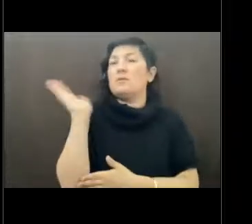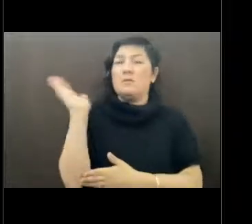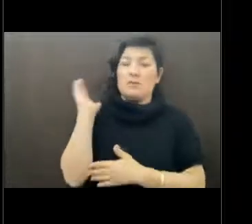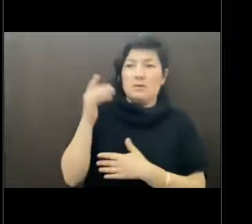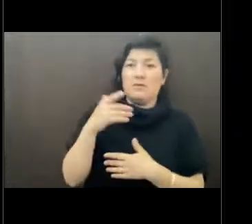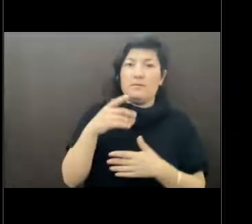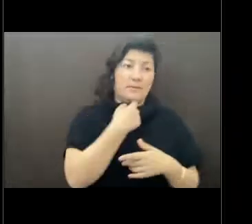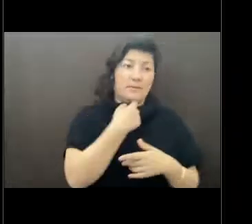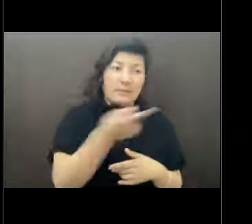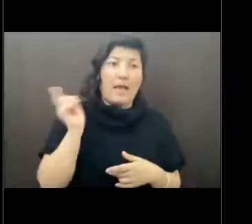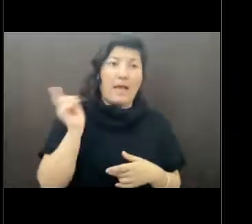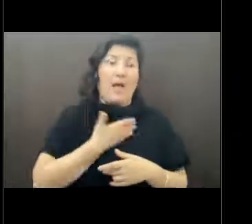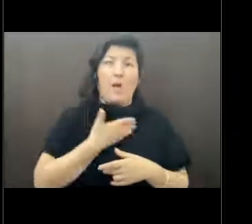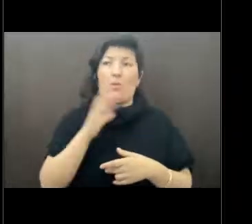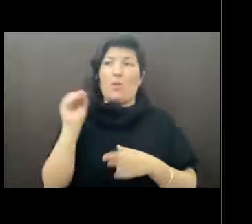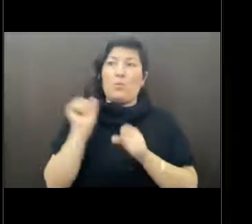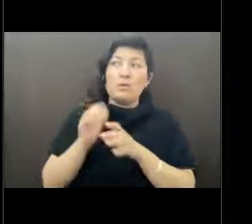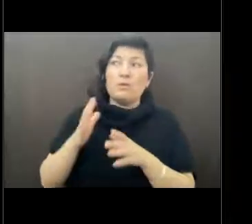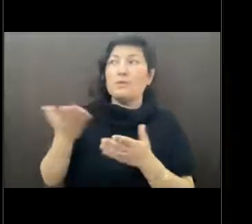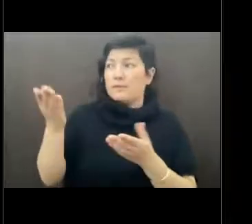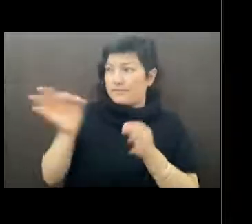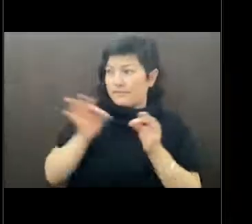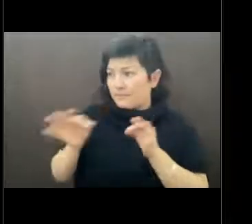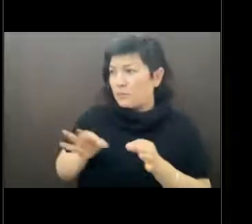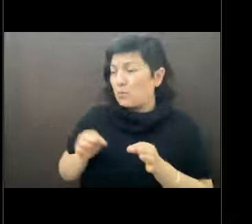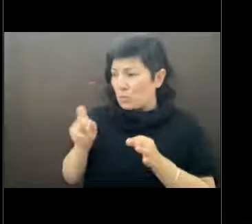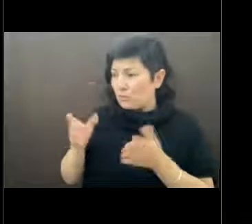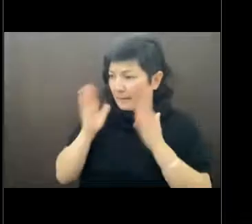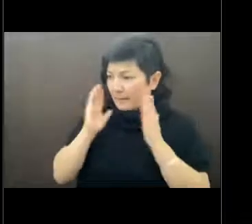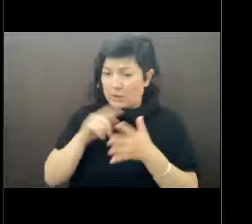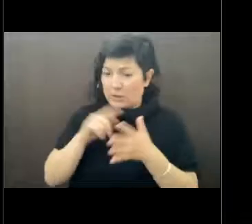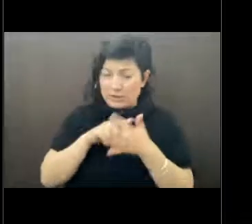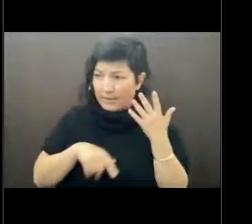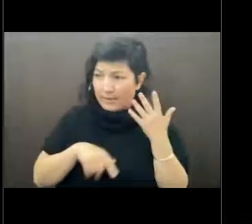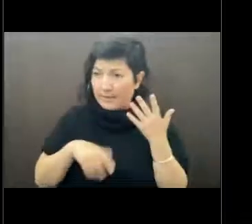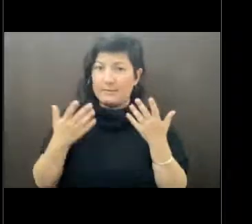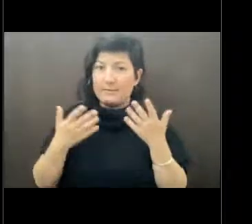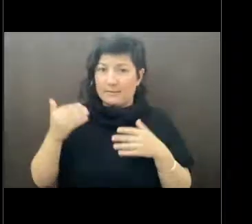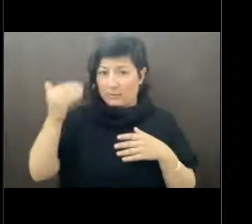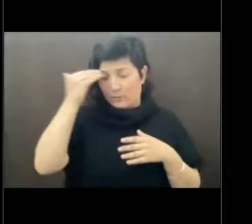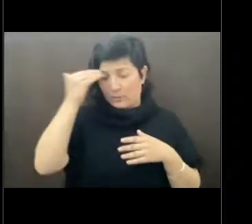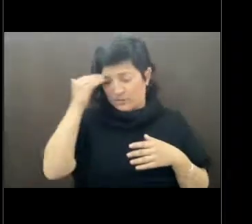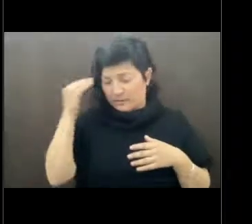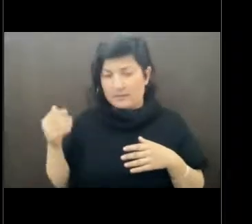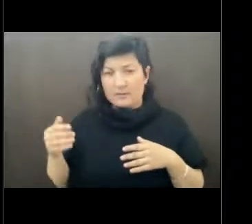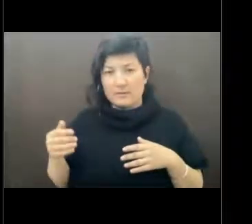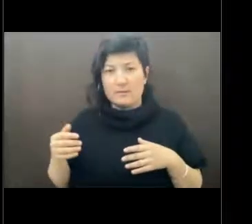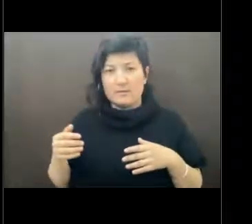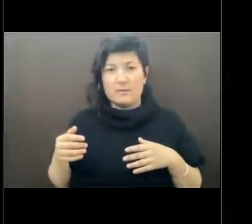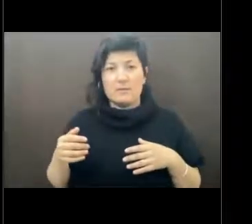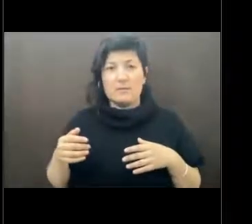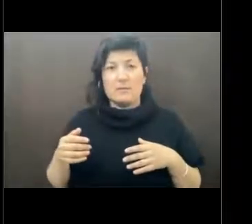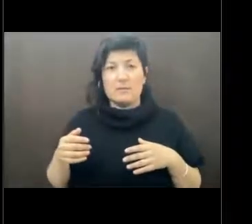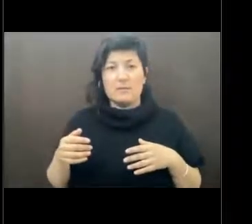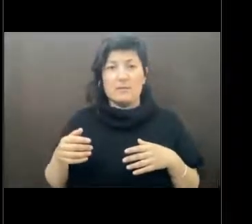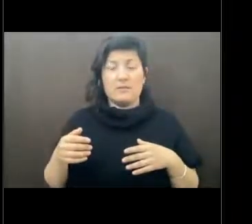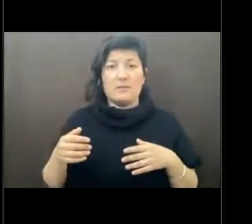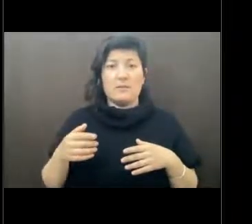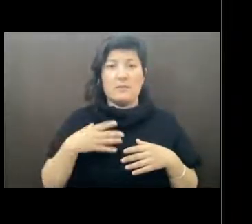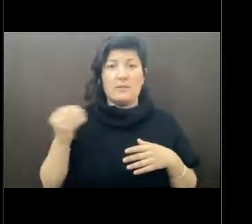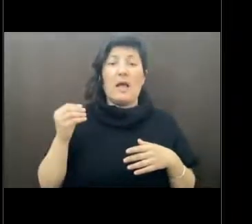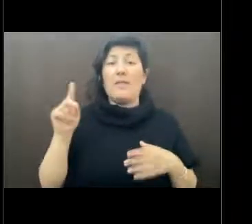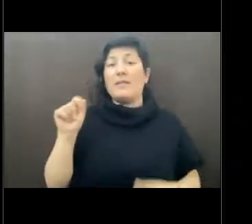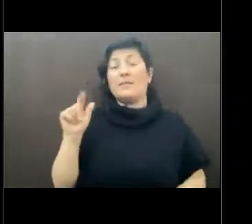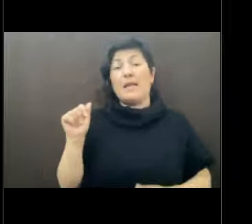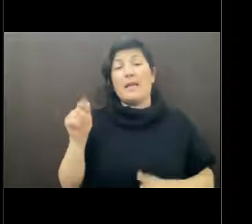our colleagues and make sure they know that this is something they should be paying attention to. And the NOAA data policy and the NOAA data